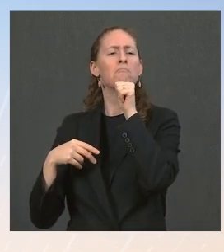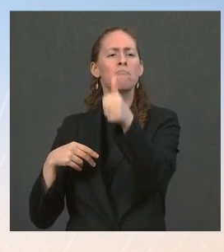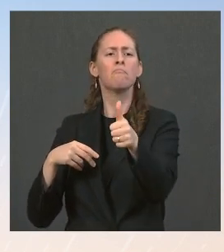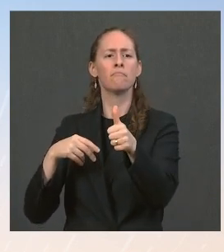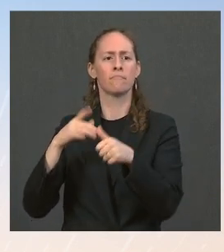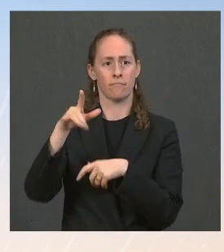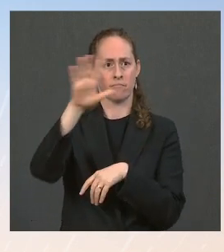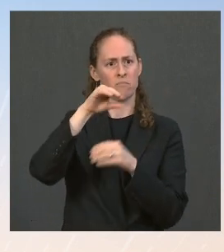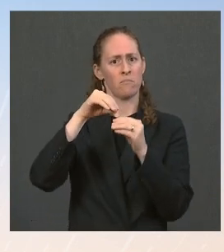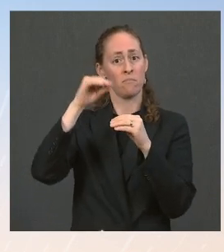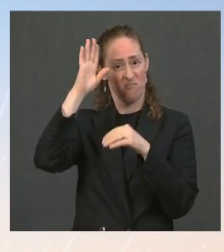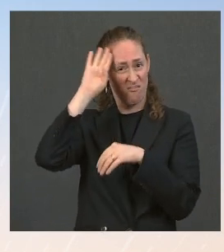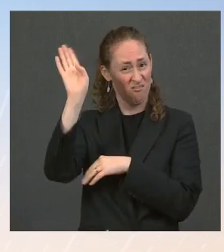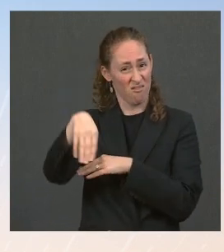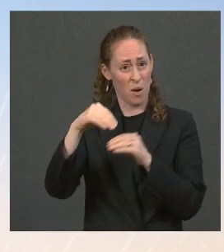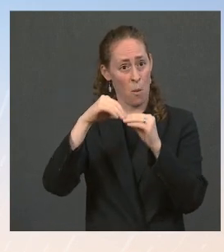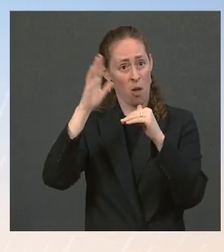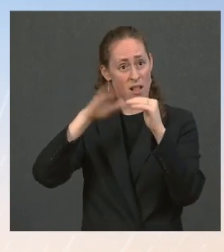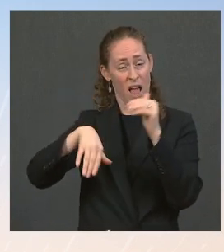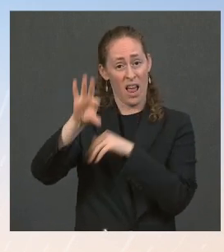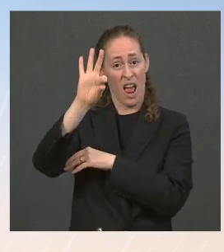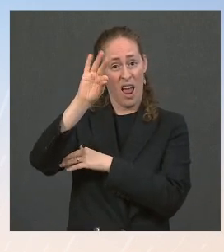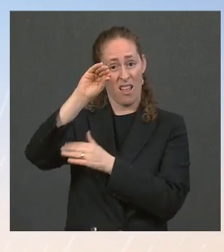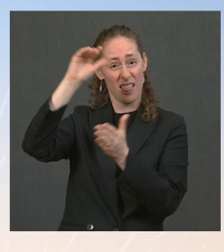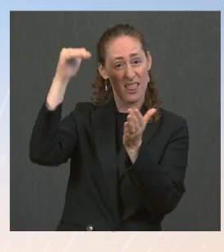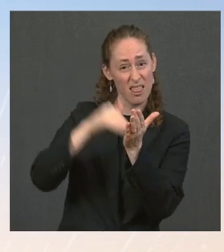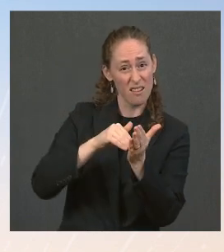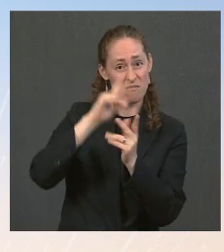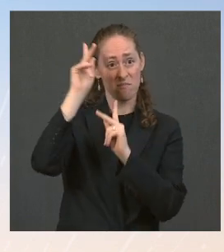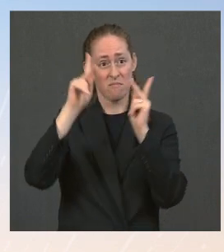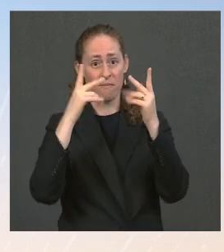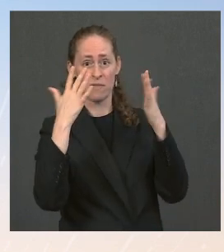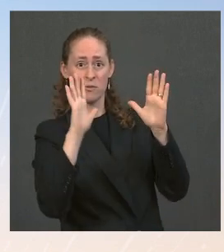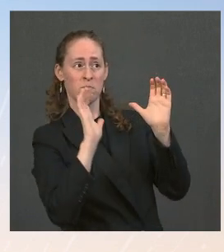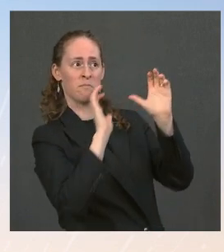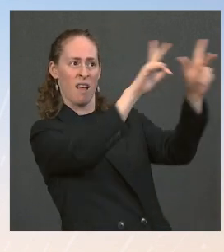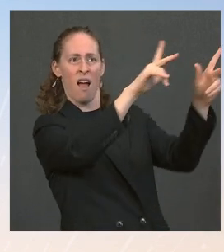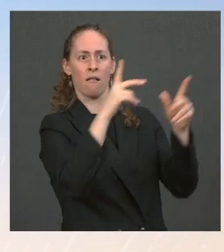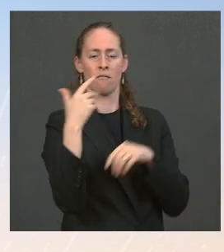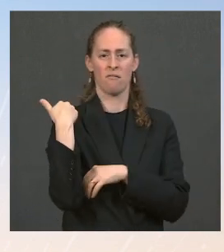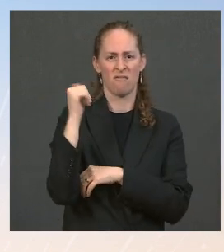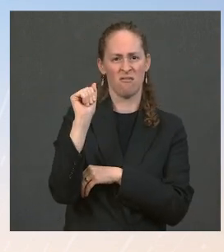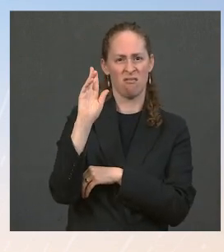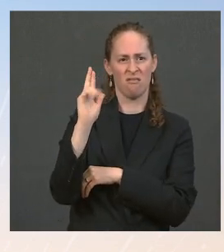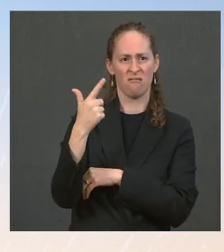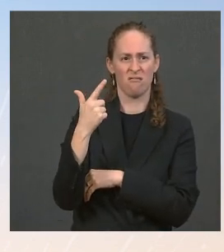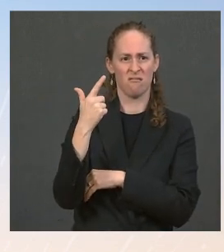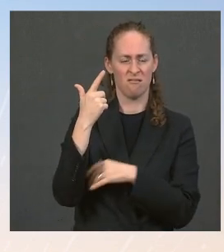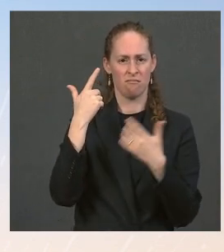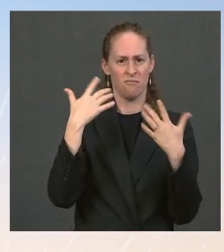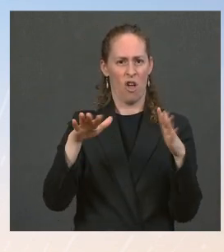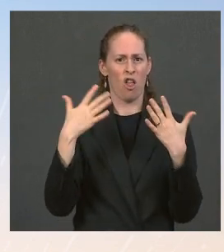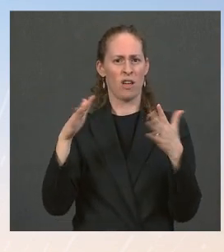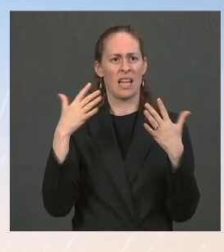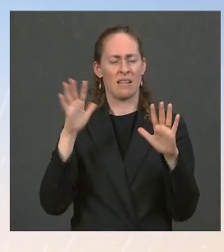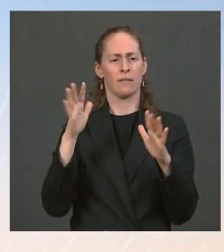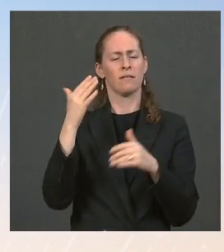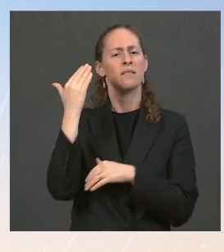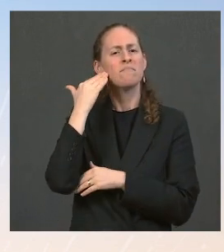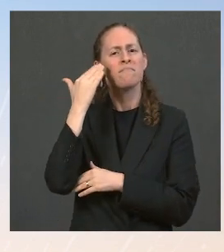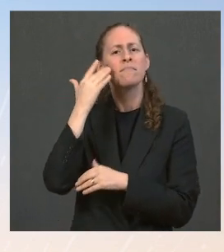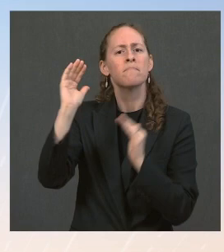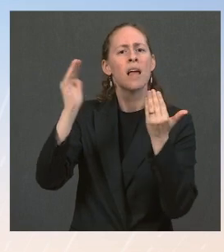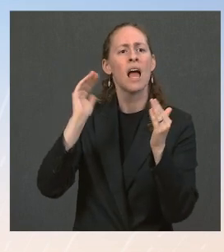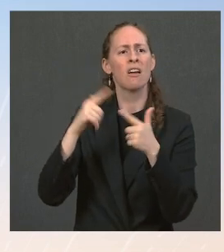was even before what we've seen in the troubling photos under the bridge. We are applying immigration laws. We